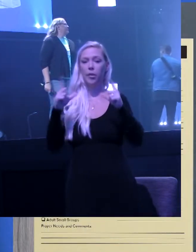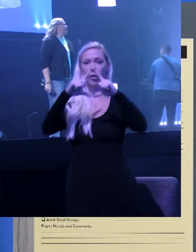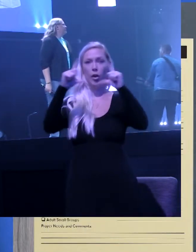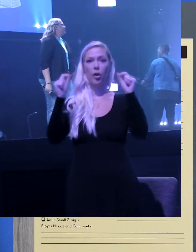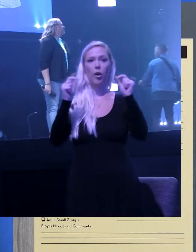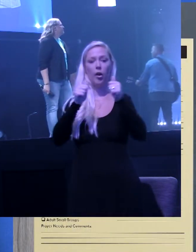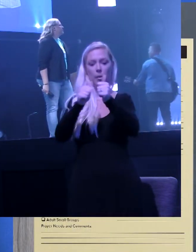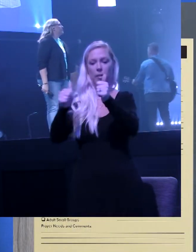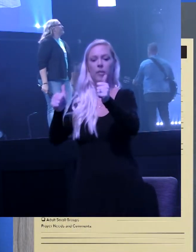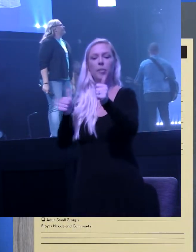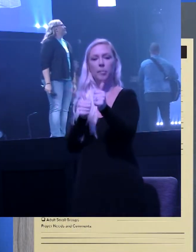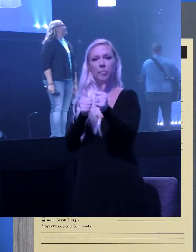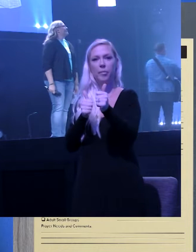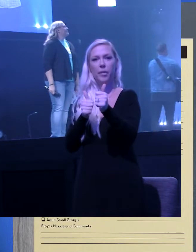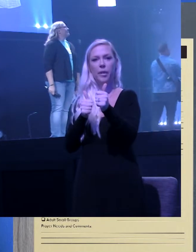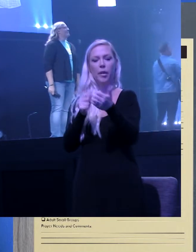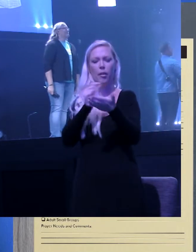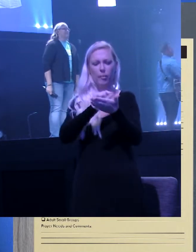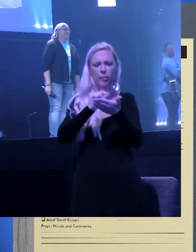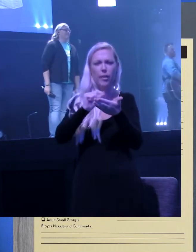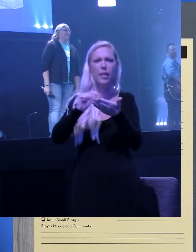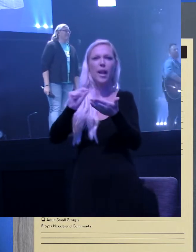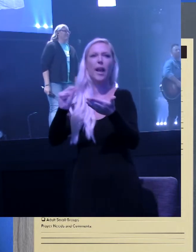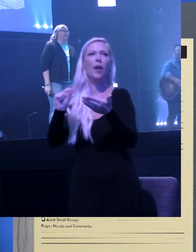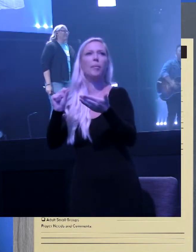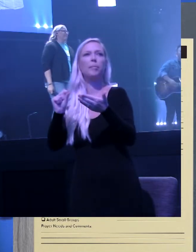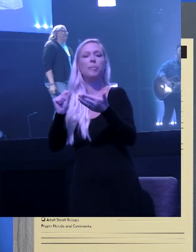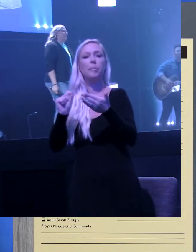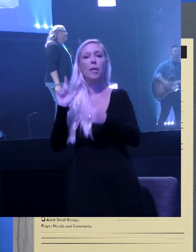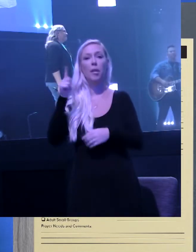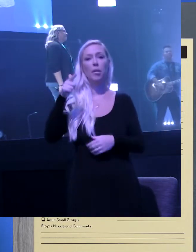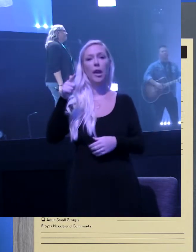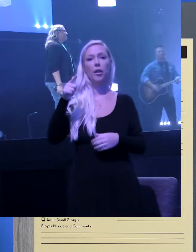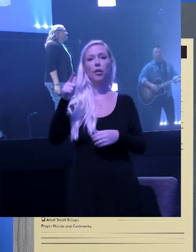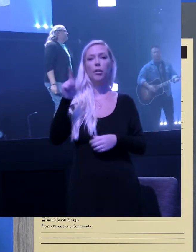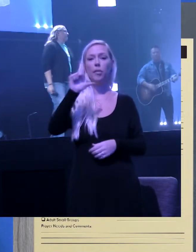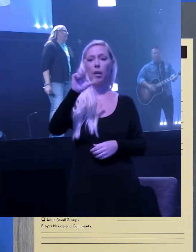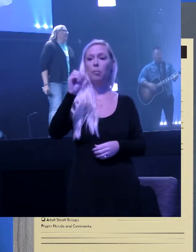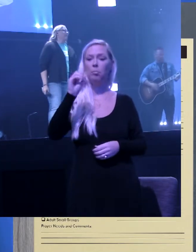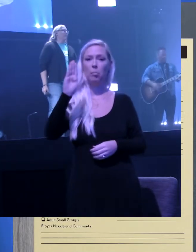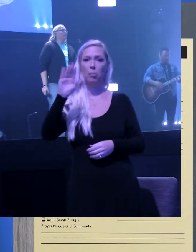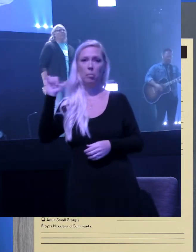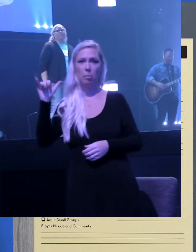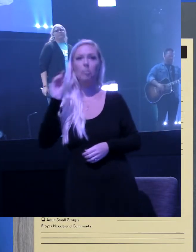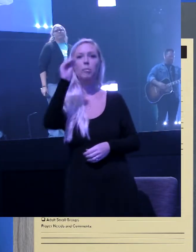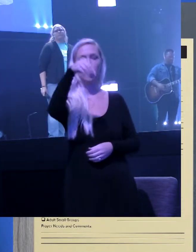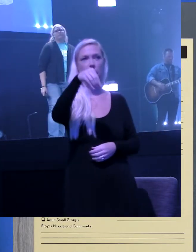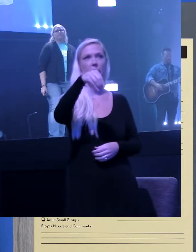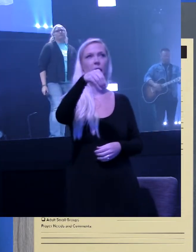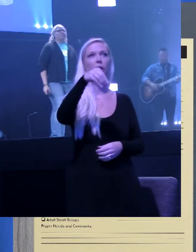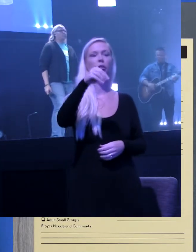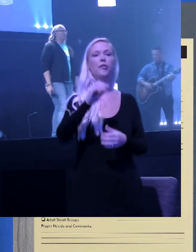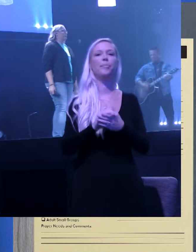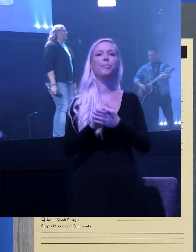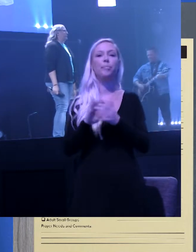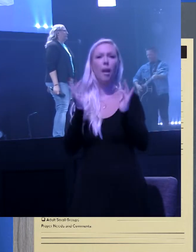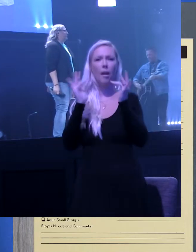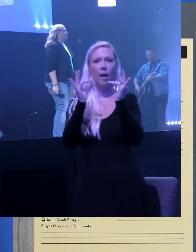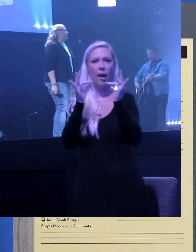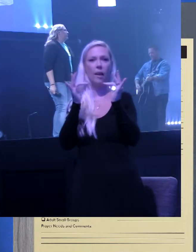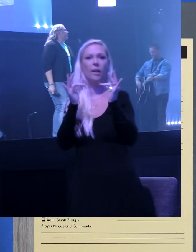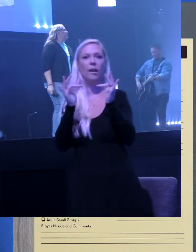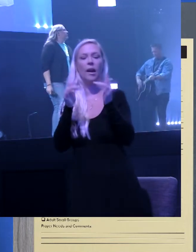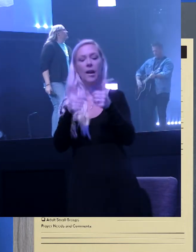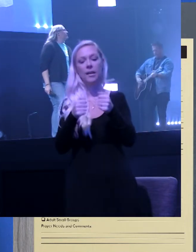right in front of you. Anytime during the service, you can fill that out. Just check first time guests or guests and drop that in any of the giving